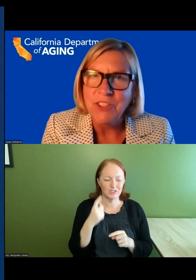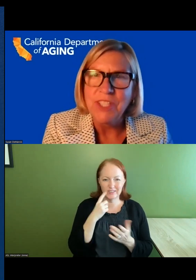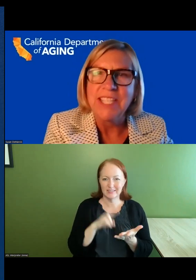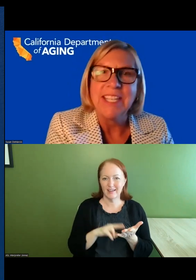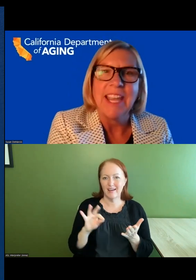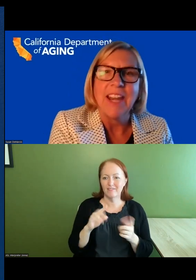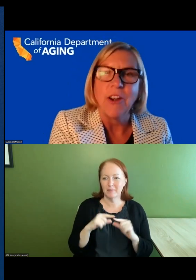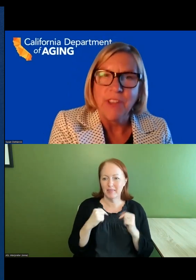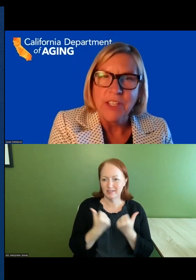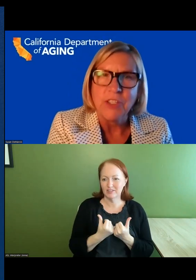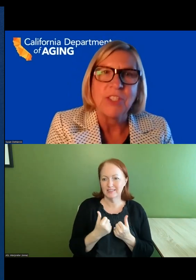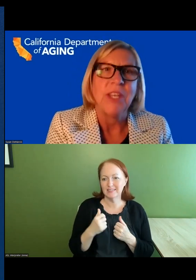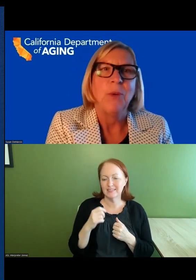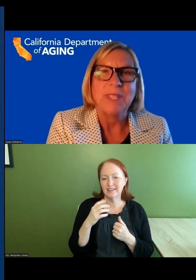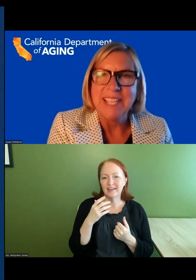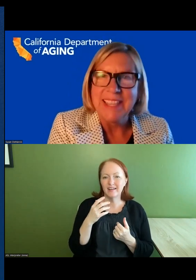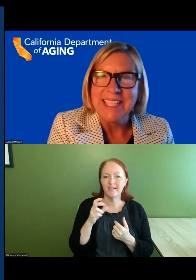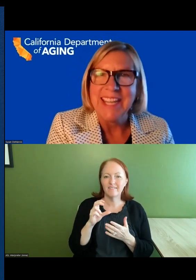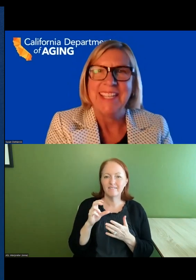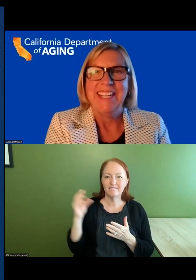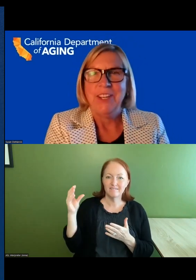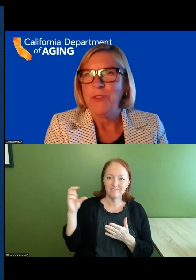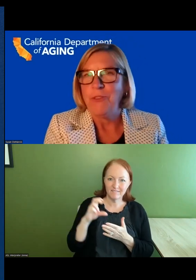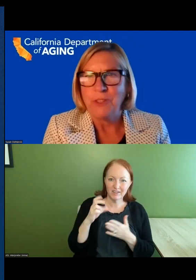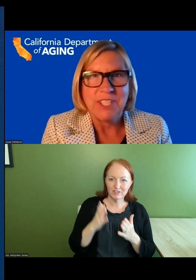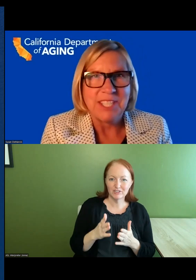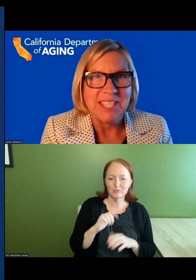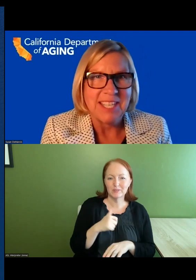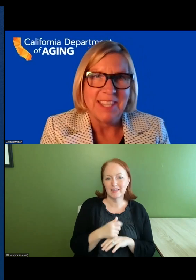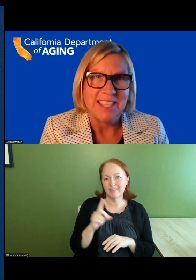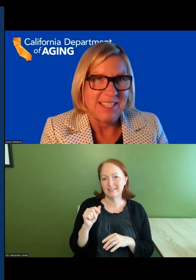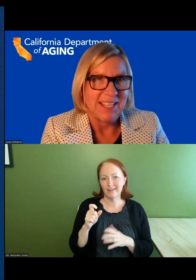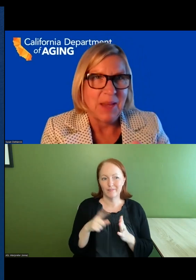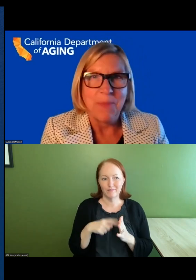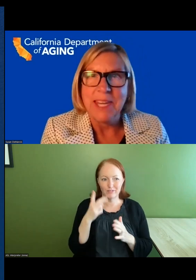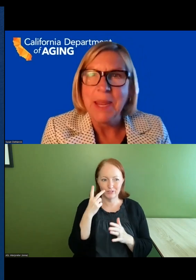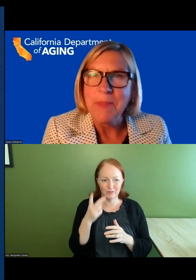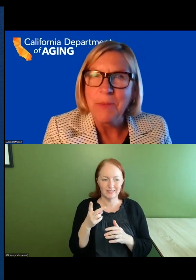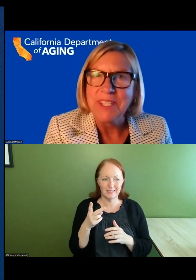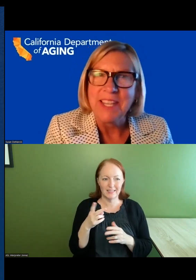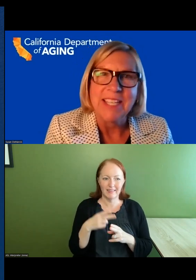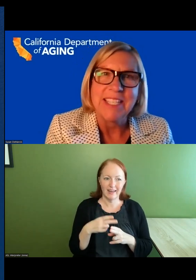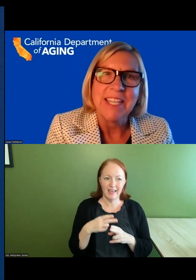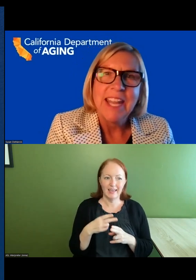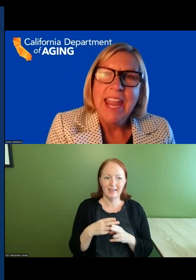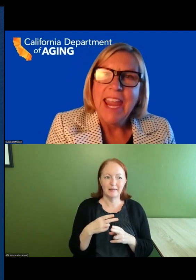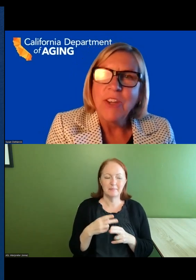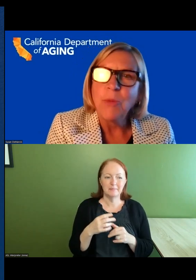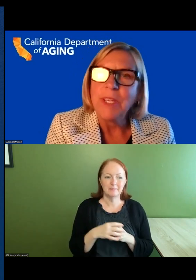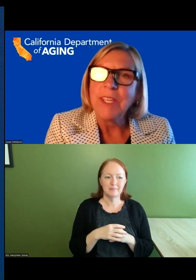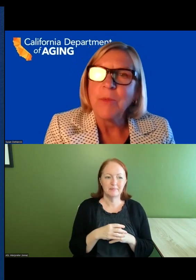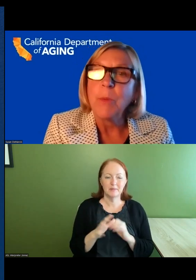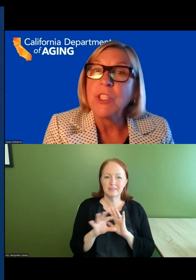the agency and our funders. We set the date. You're the first to see this, the name that was selected,